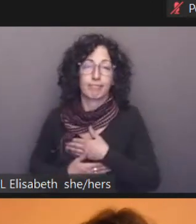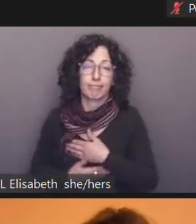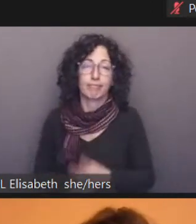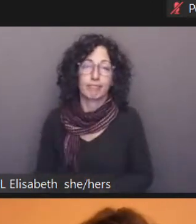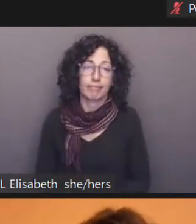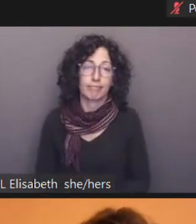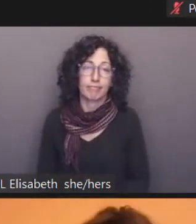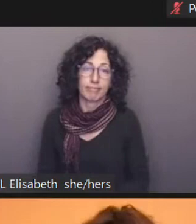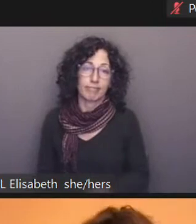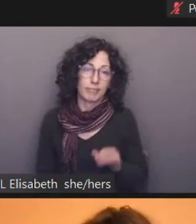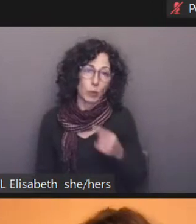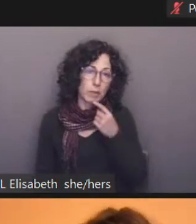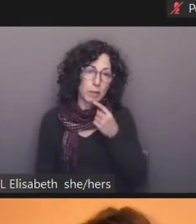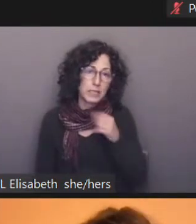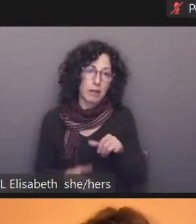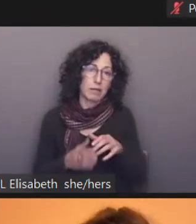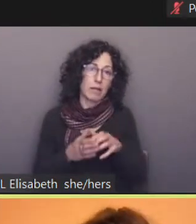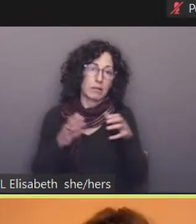much.